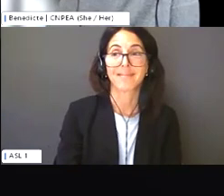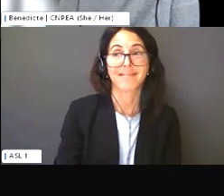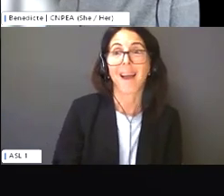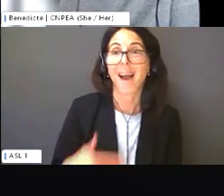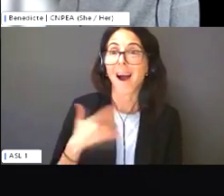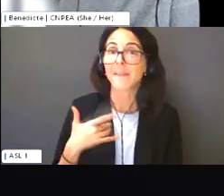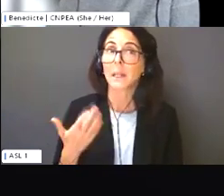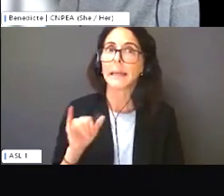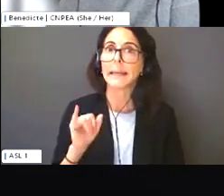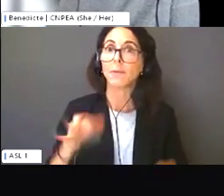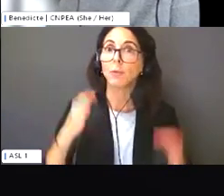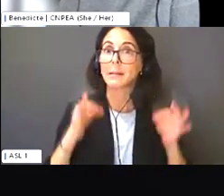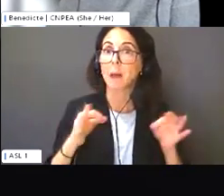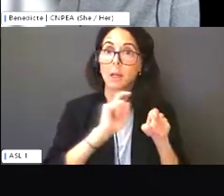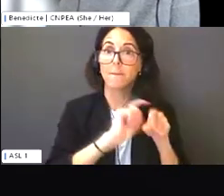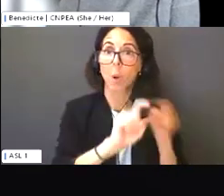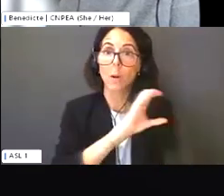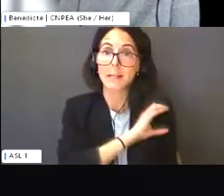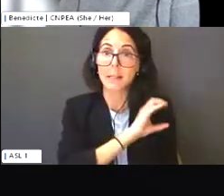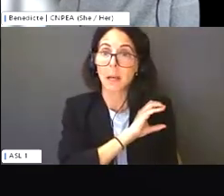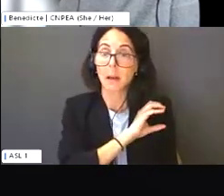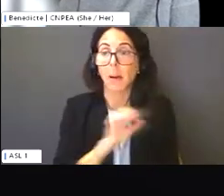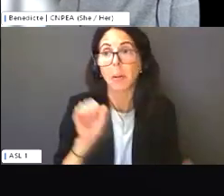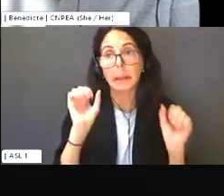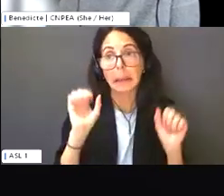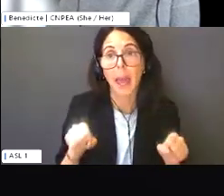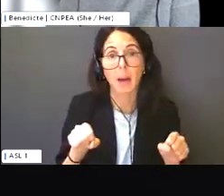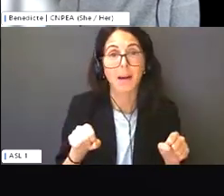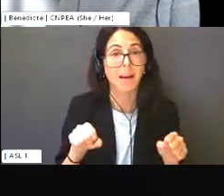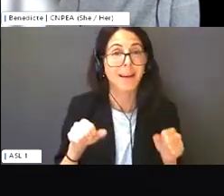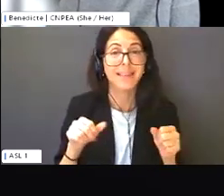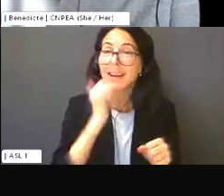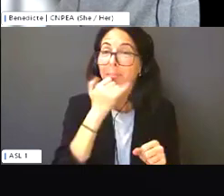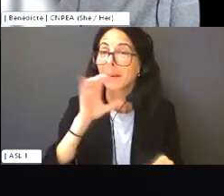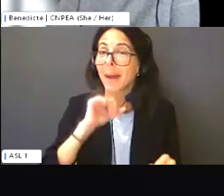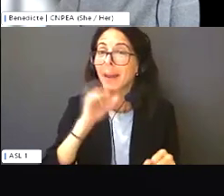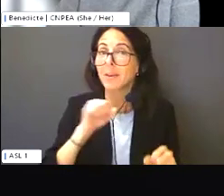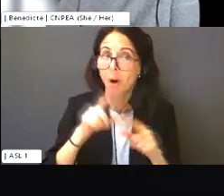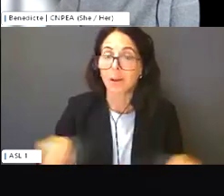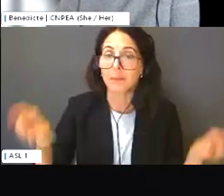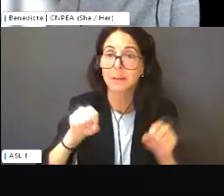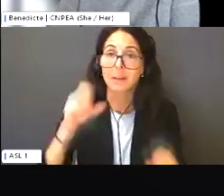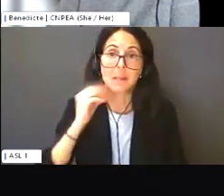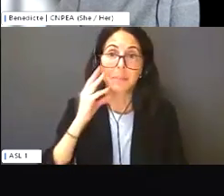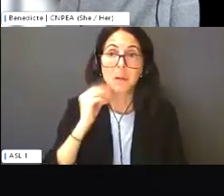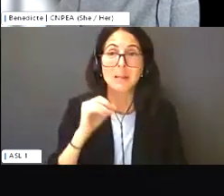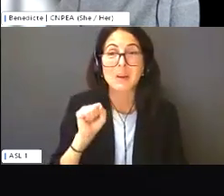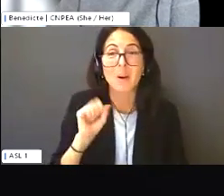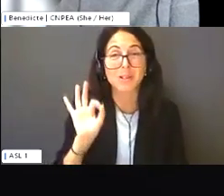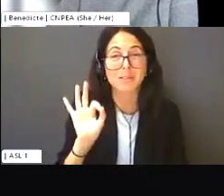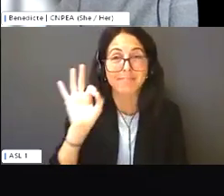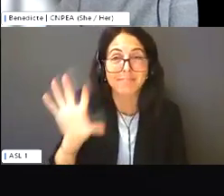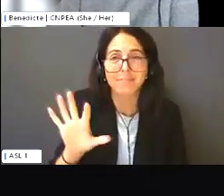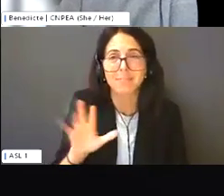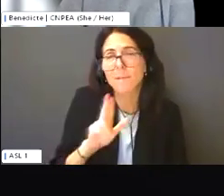police. We all have that option in life in all circumstances. So I just wanted to add that. Of